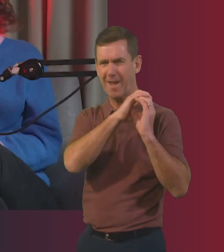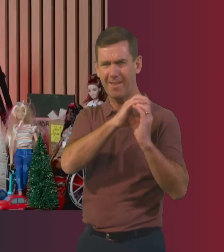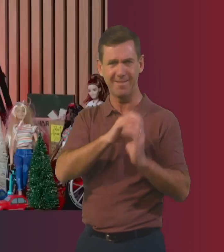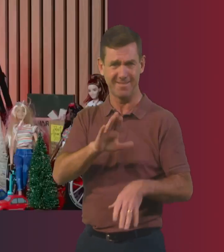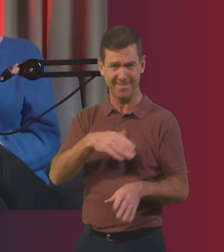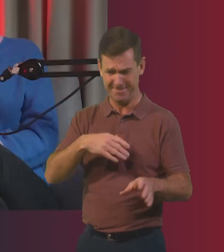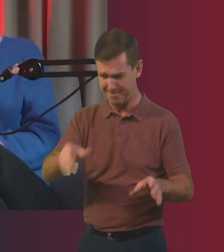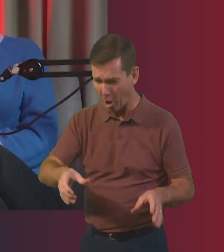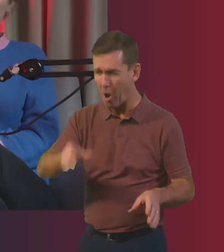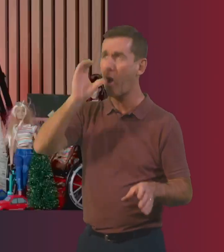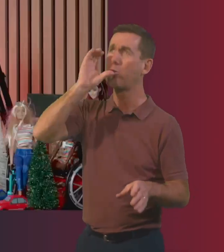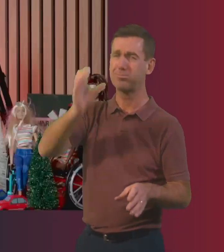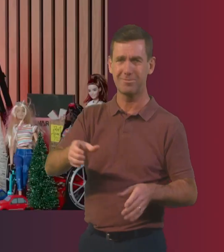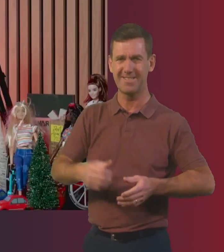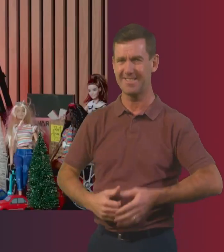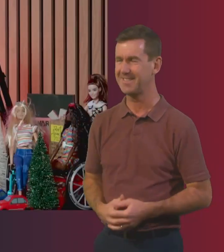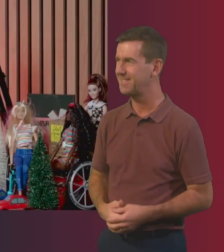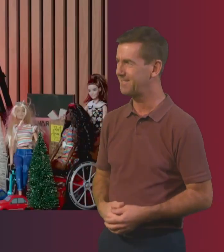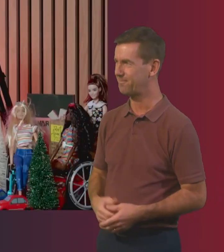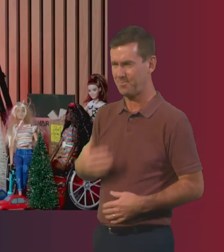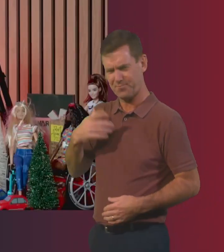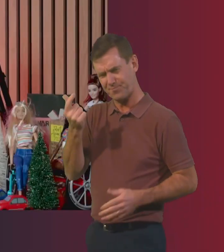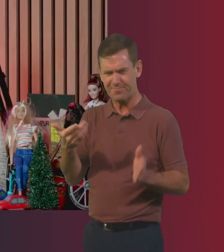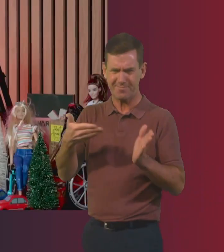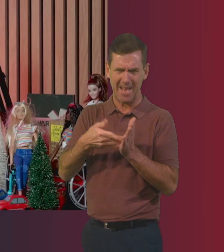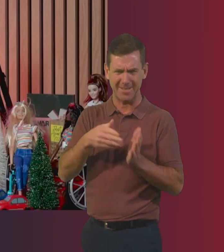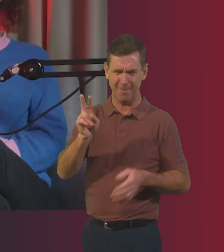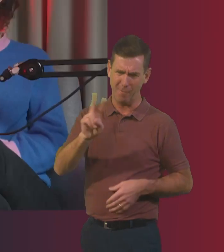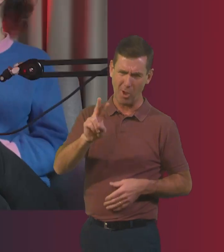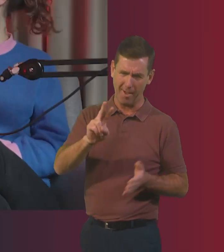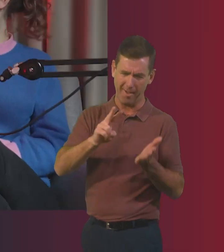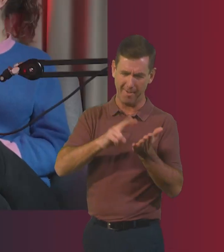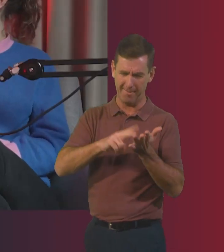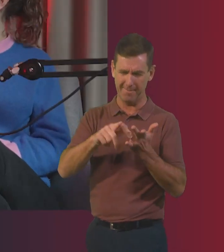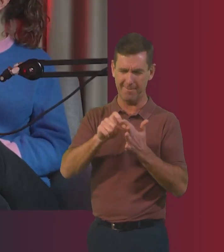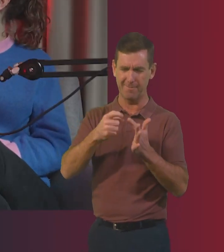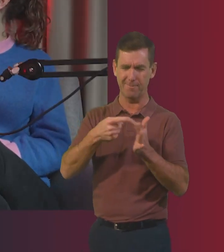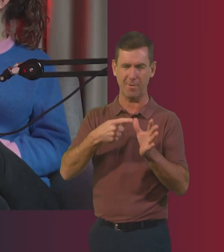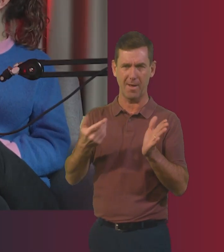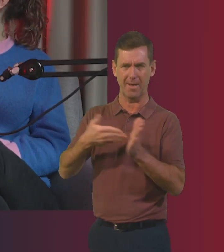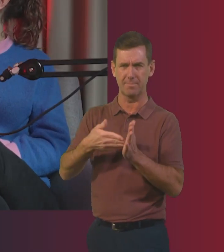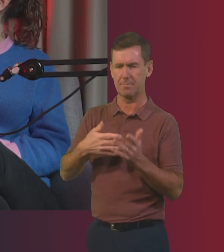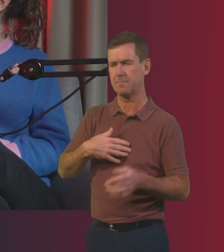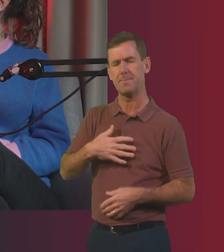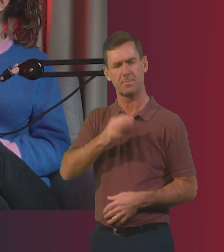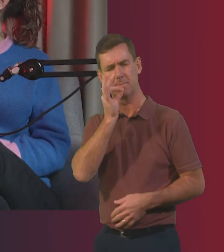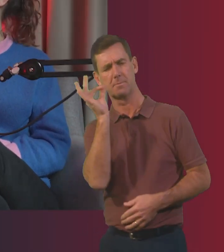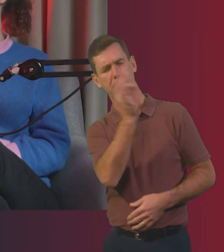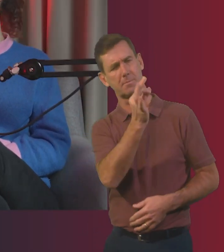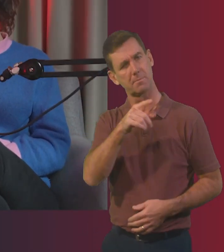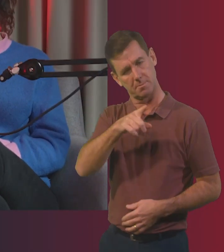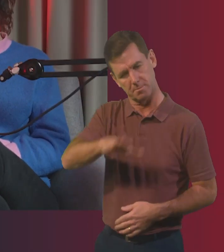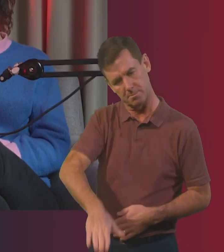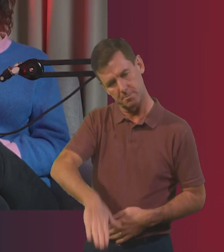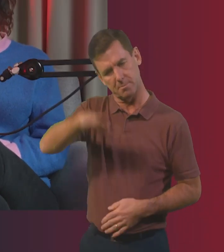Like, There's me. Of course I have to add vodka to it. Of course I do. So thinking back to when you were a child, did you love Christmas? And if